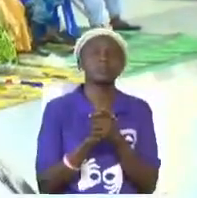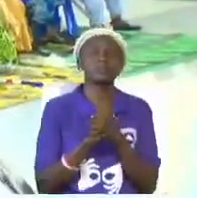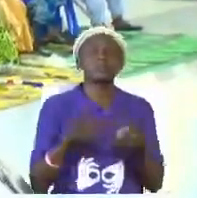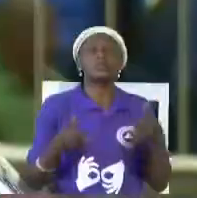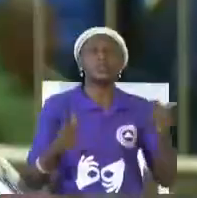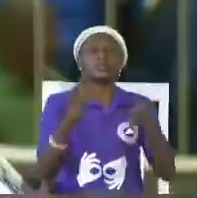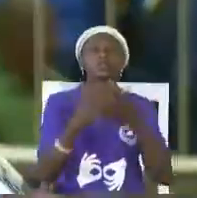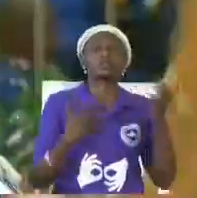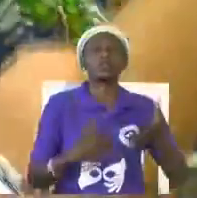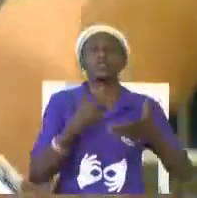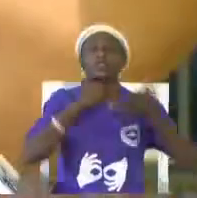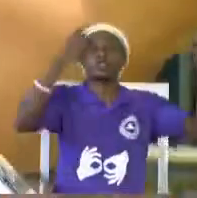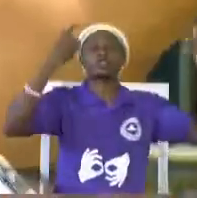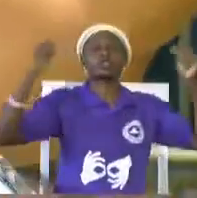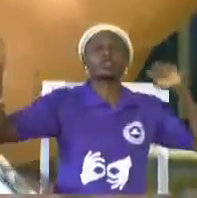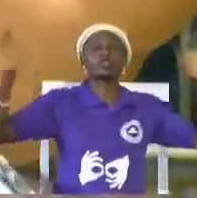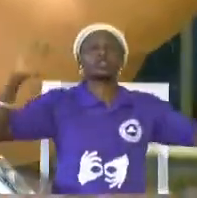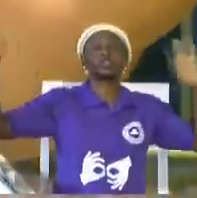Let somebody shout